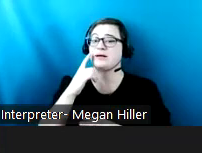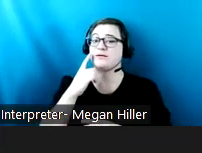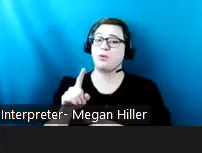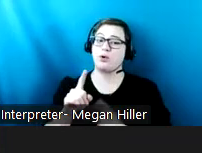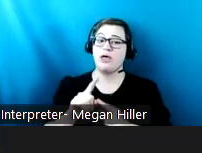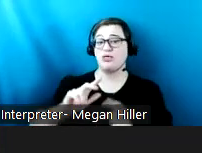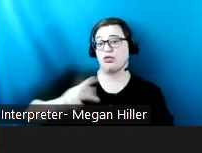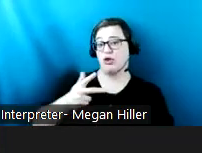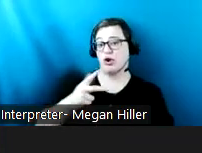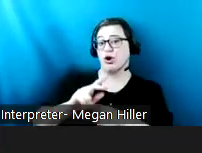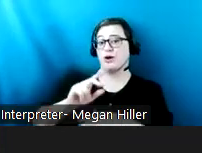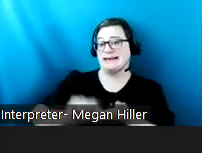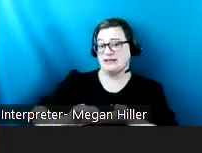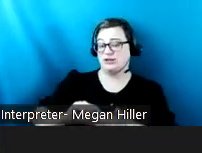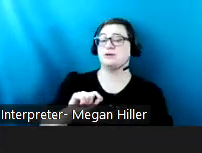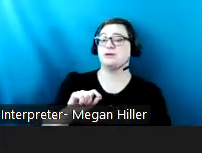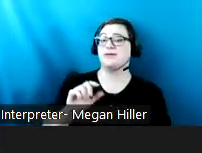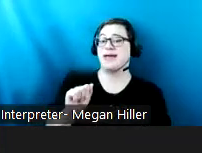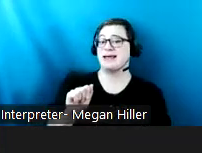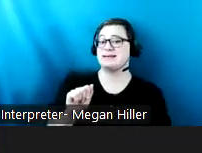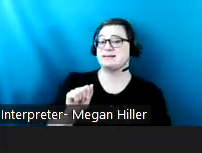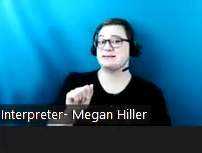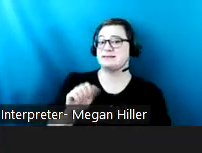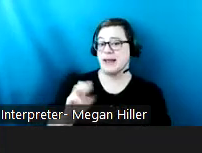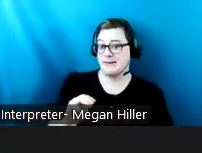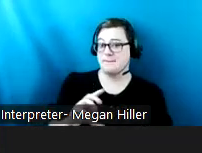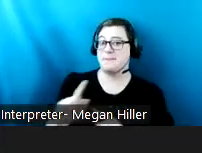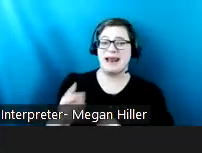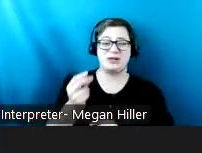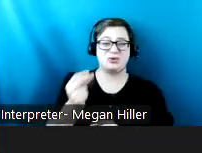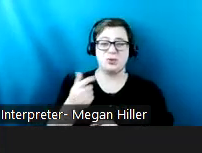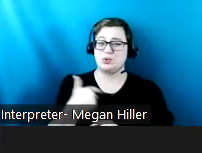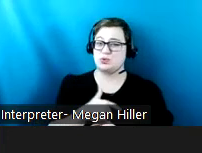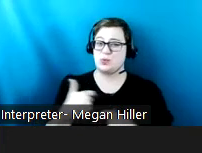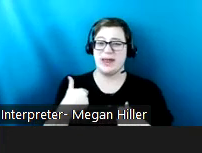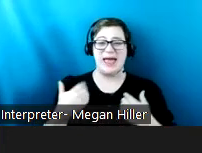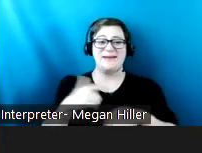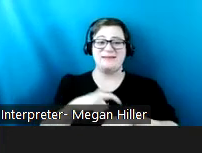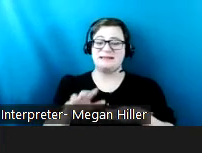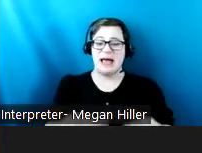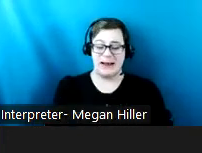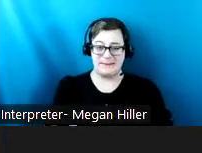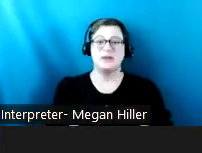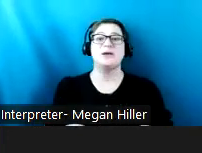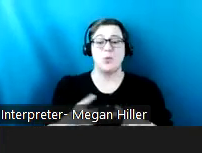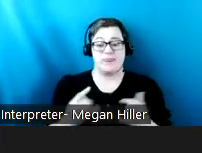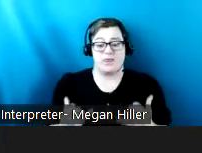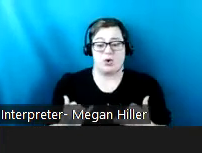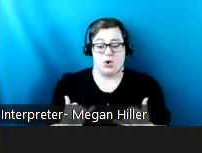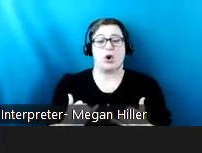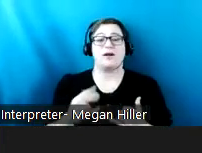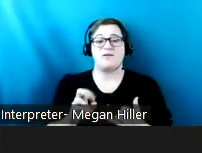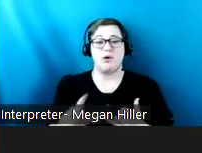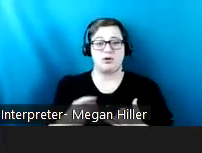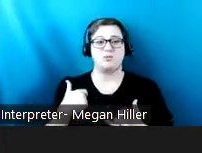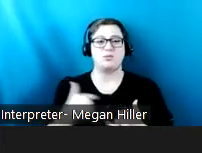of ASAM, but at the same time, as soon as we have some downtime with this current rule volume, starting to proactively work on what